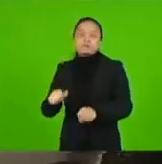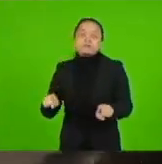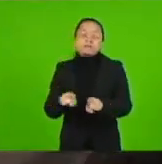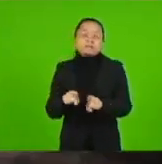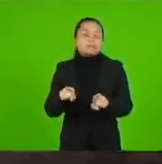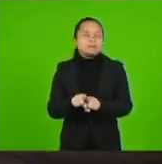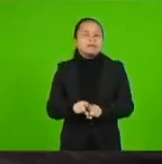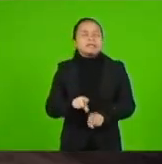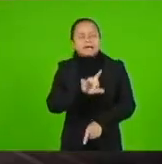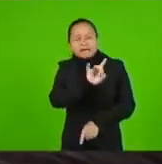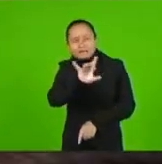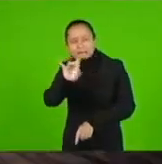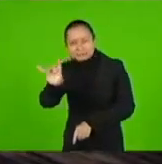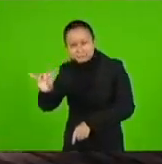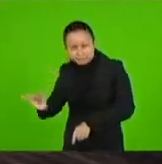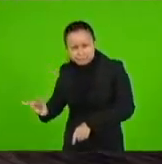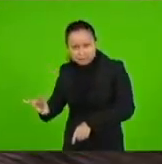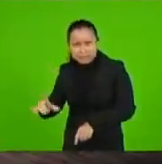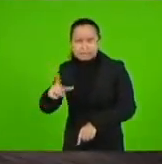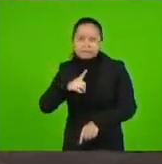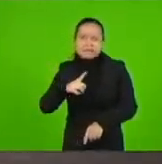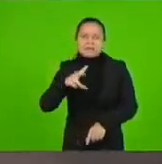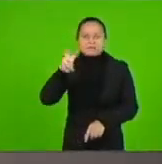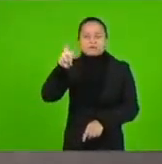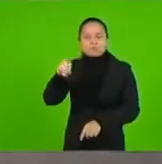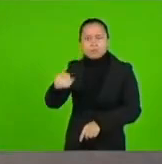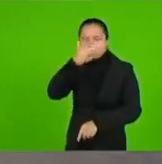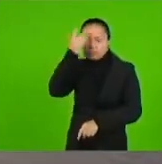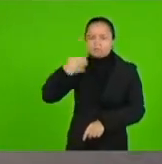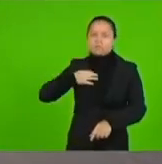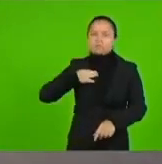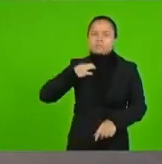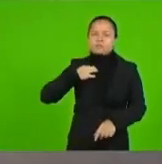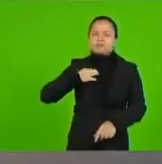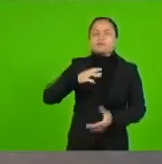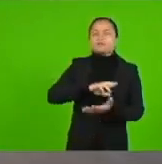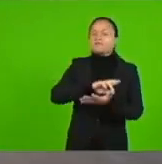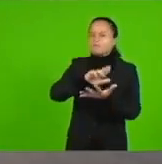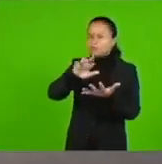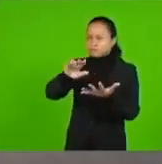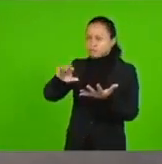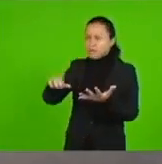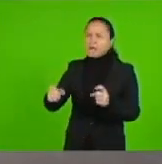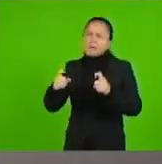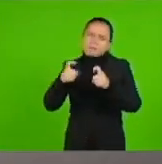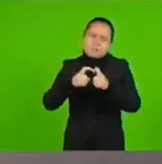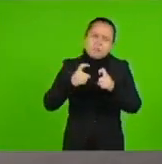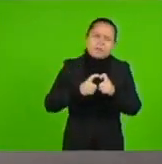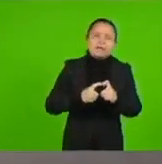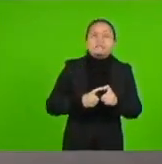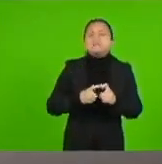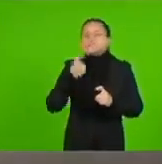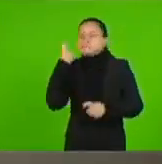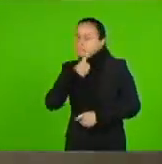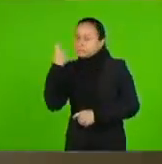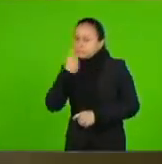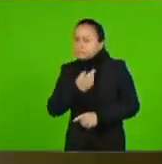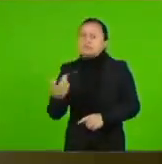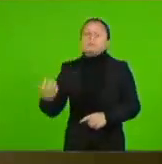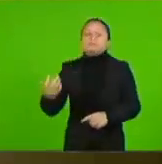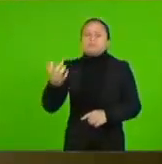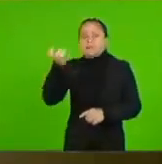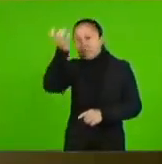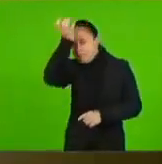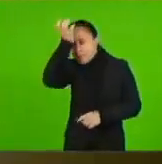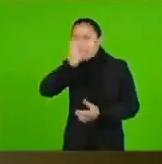Mission. On each edition, 50 volunteers between doctors, dentists, nurses, and social workers